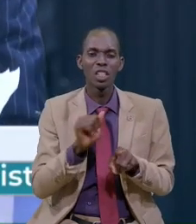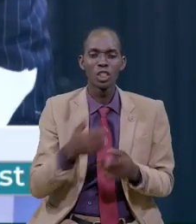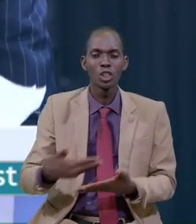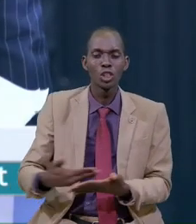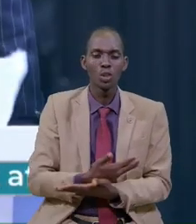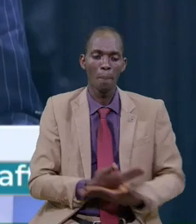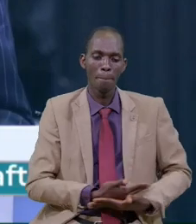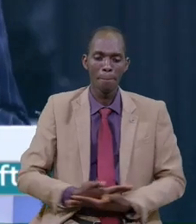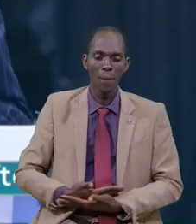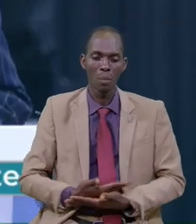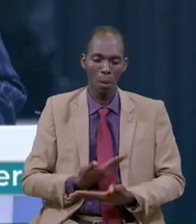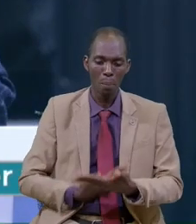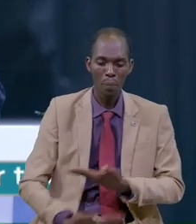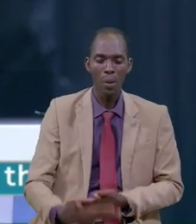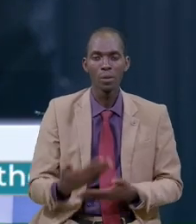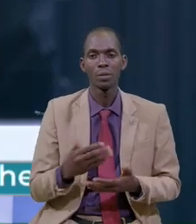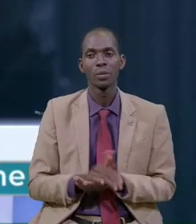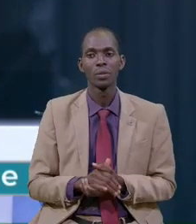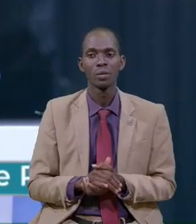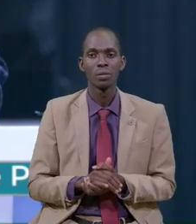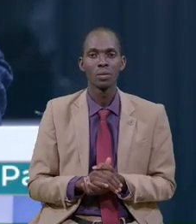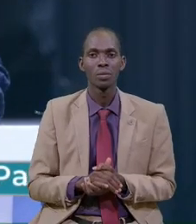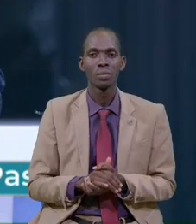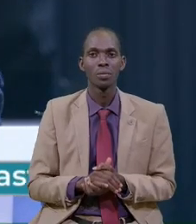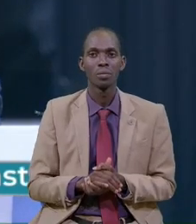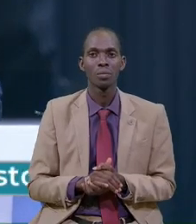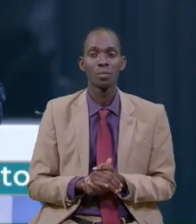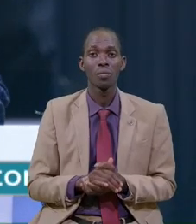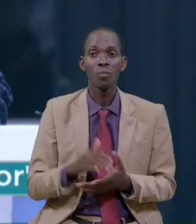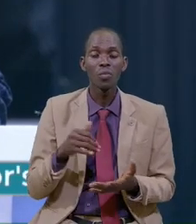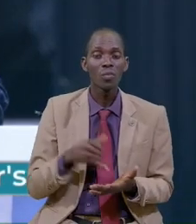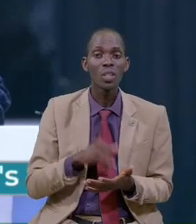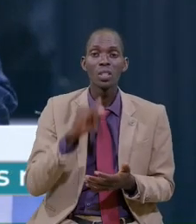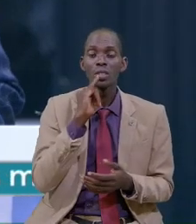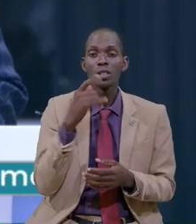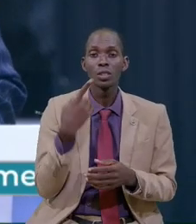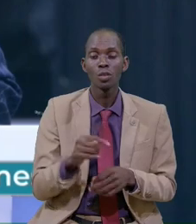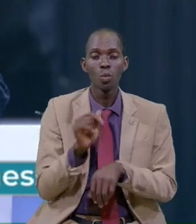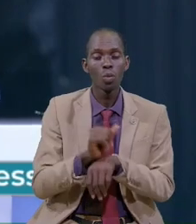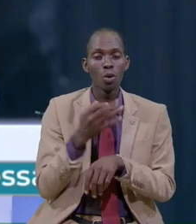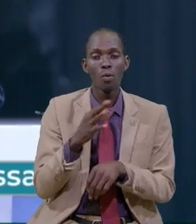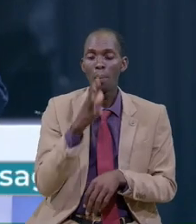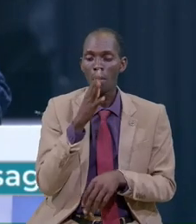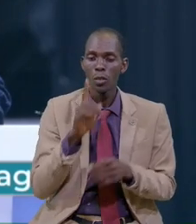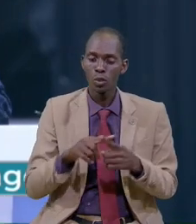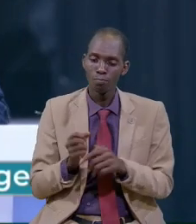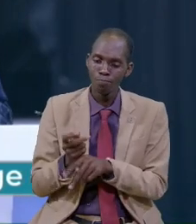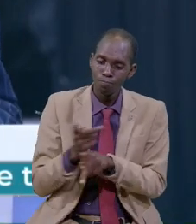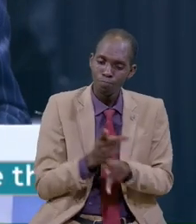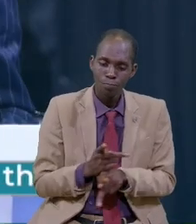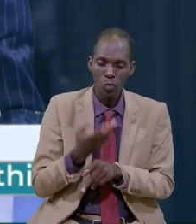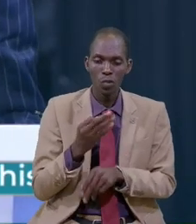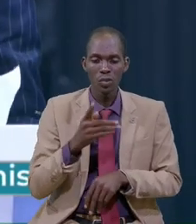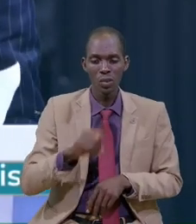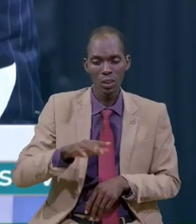Votre décision est semblable à celle d'un nouveau bébé qui est né. The mother to take care of the child to be able to grow.